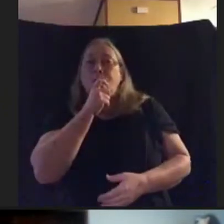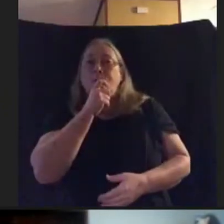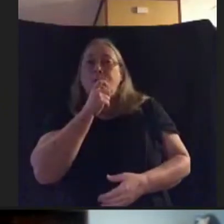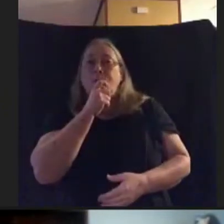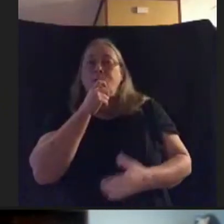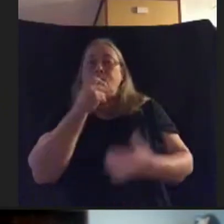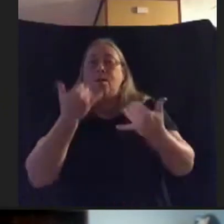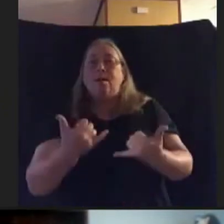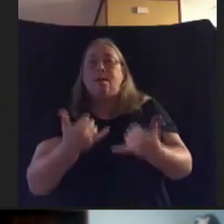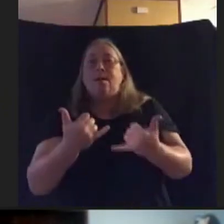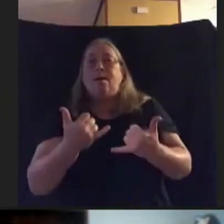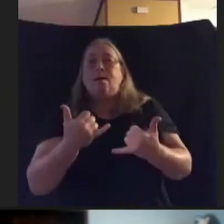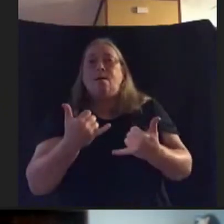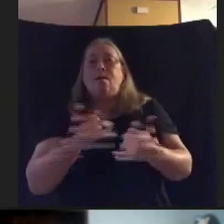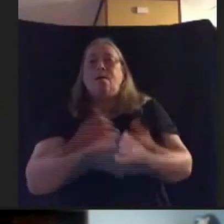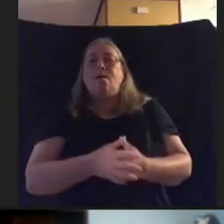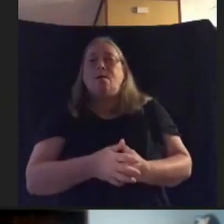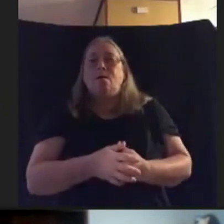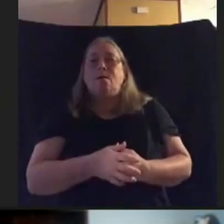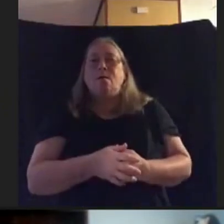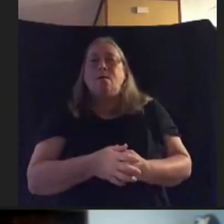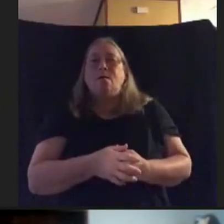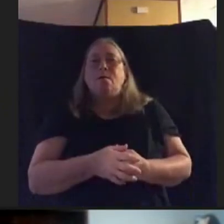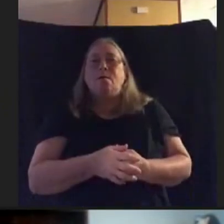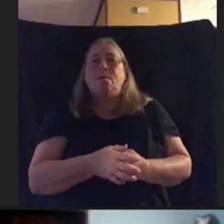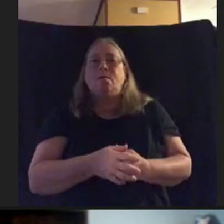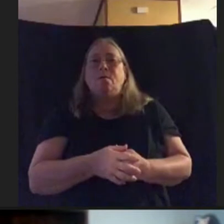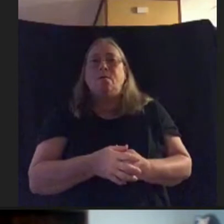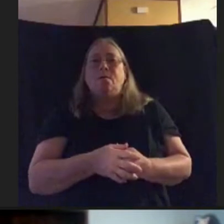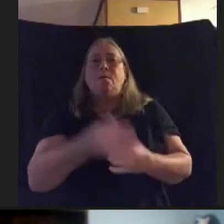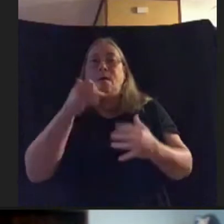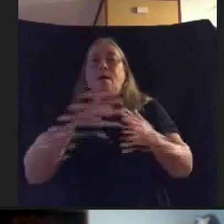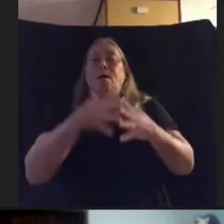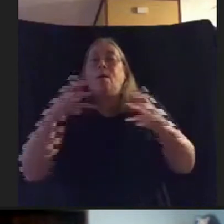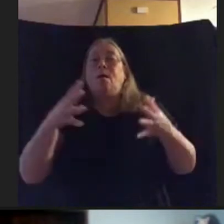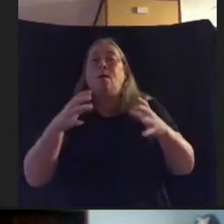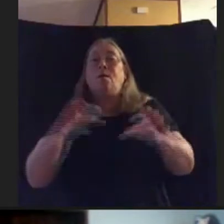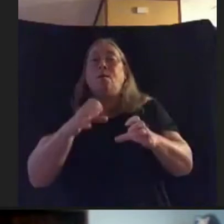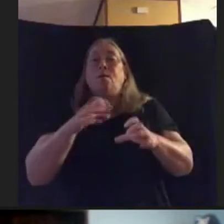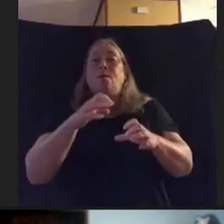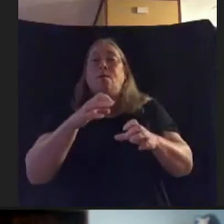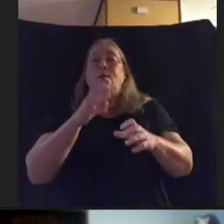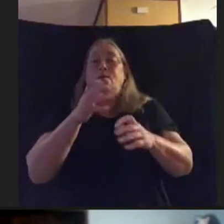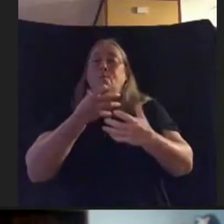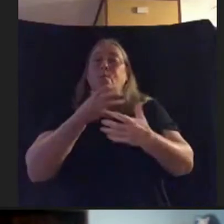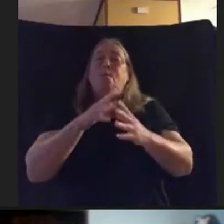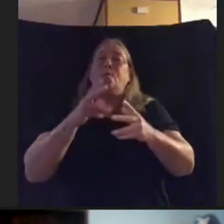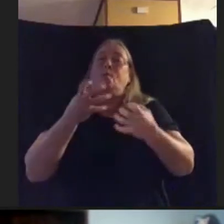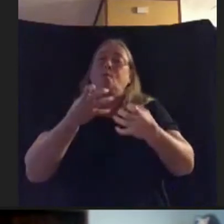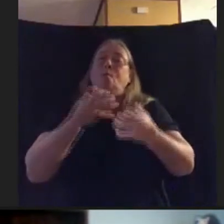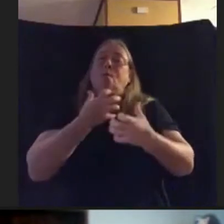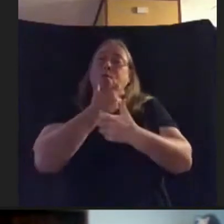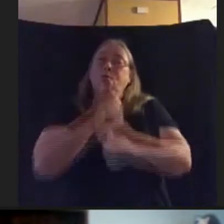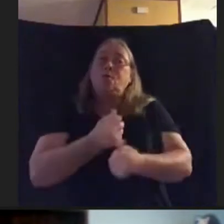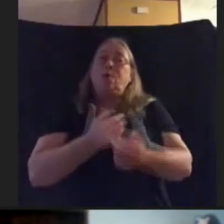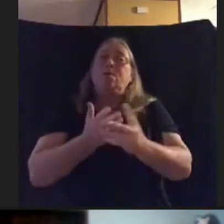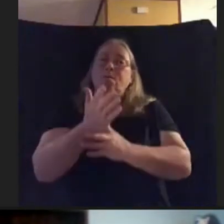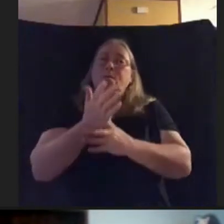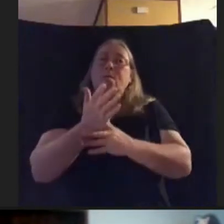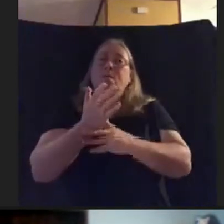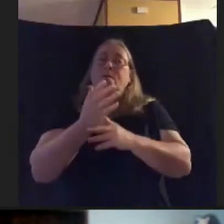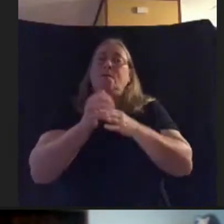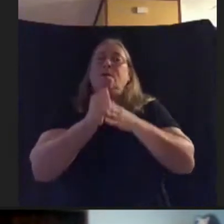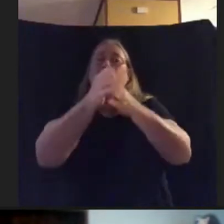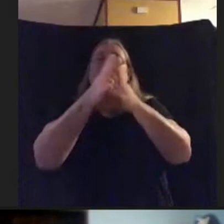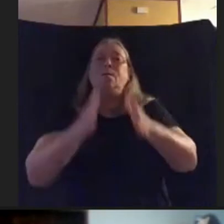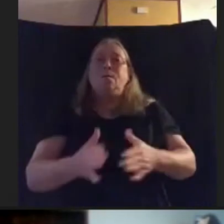ahead. Yeah, so I can tell you what we've done so far, and a lot of it's is building trust through leadership. And if